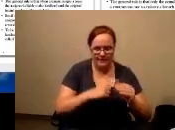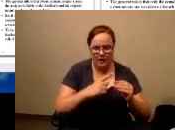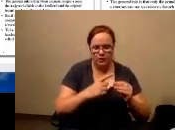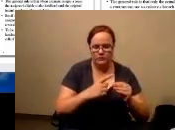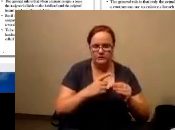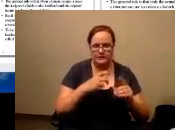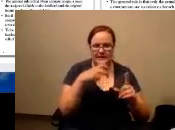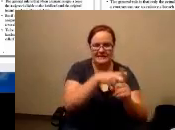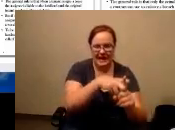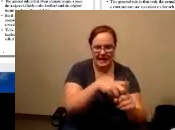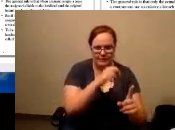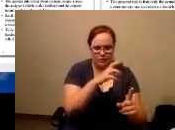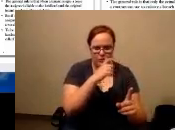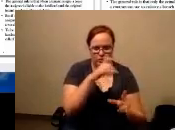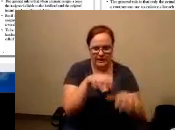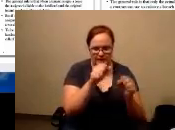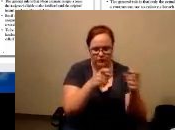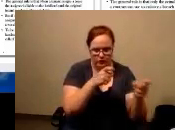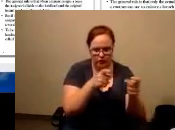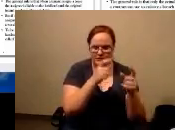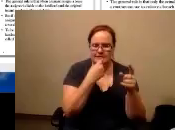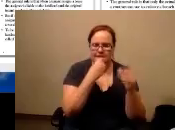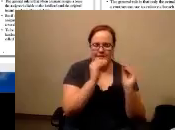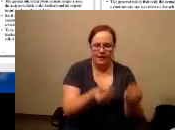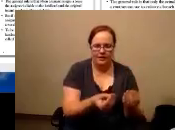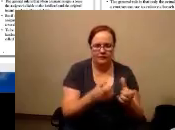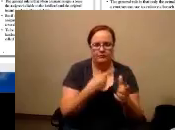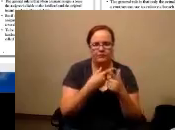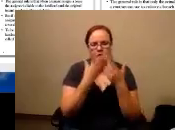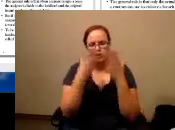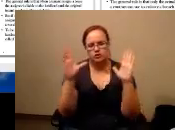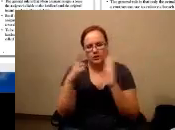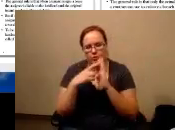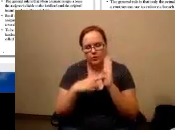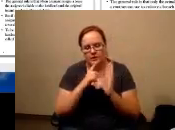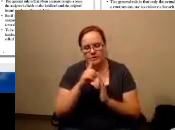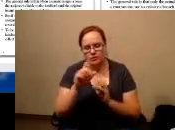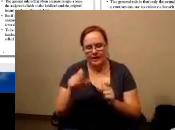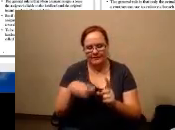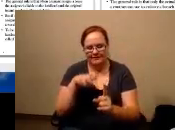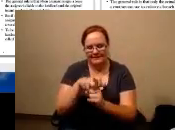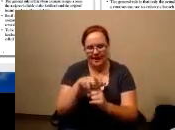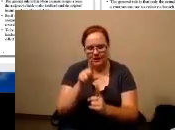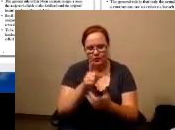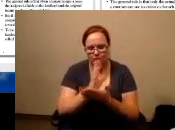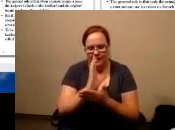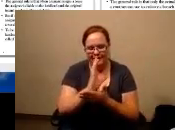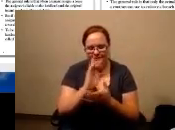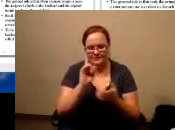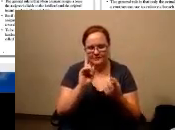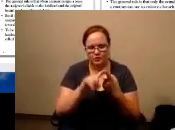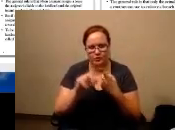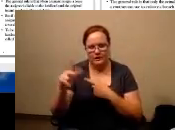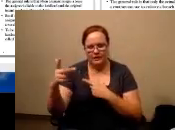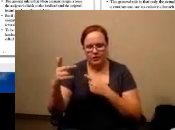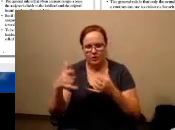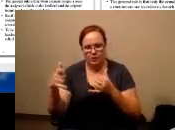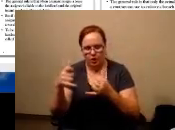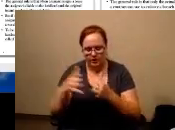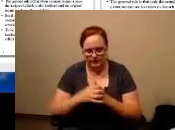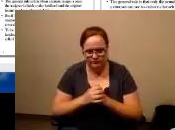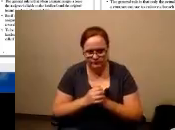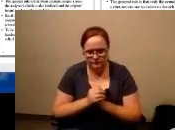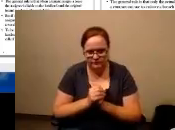or sublease, it doesn't say anything at all about it. The general rule is you can assign your rights to a third party.